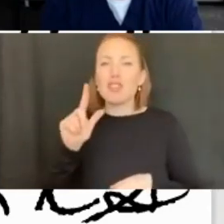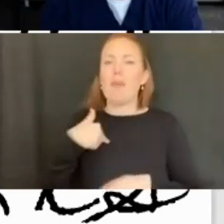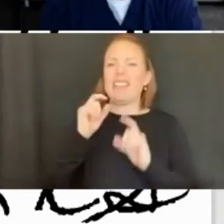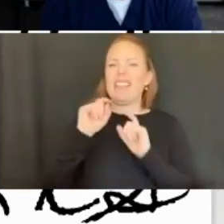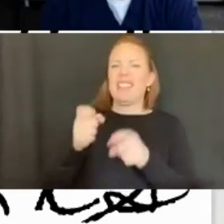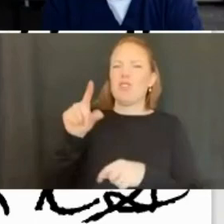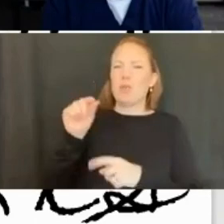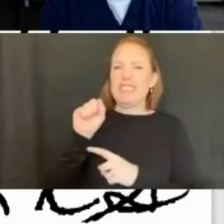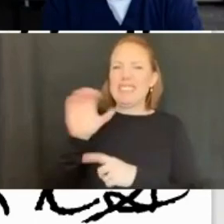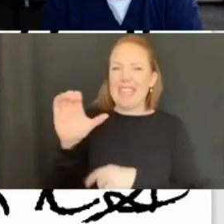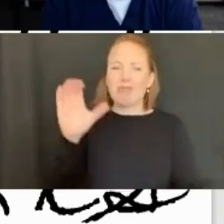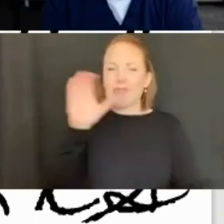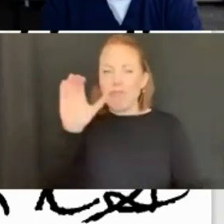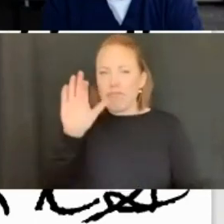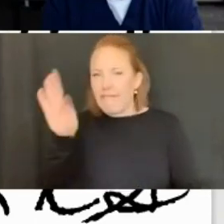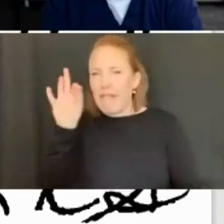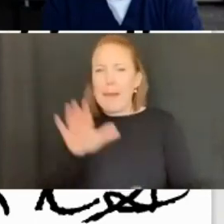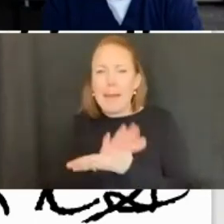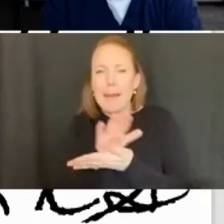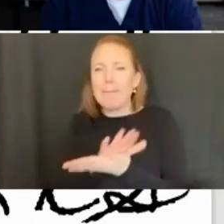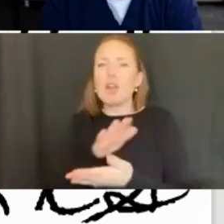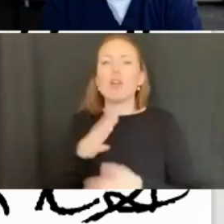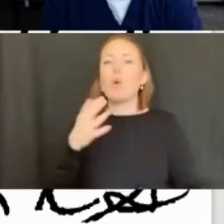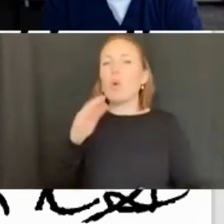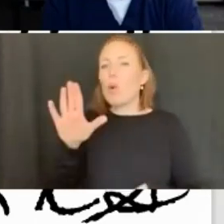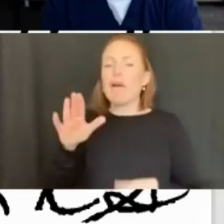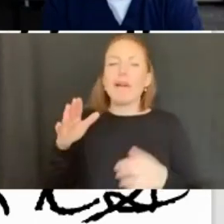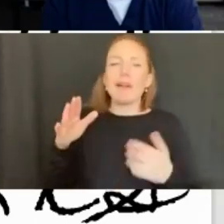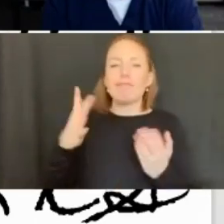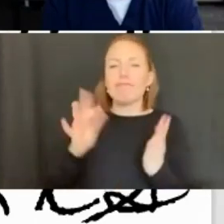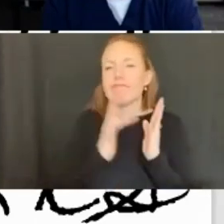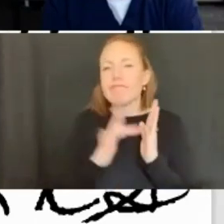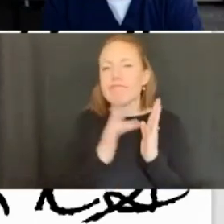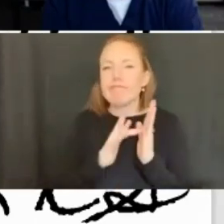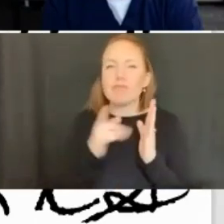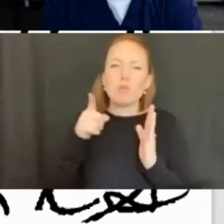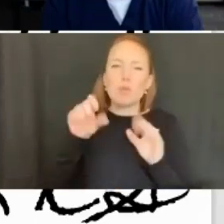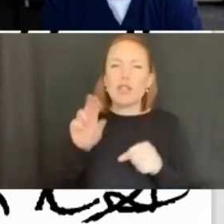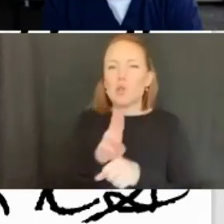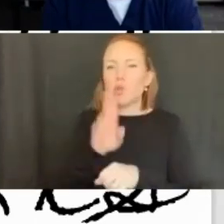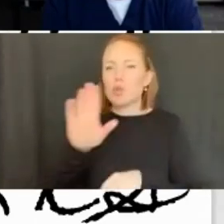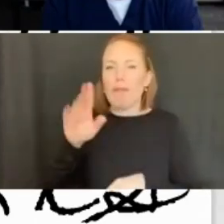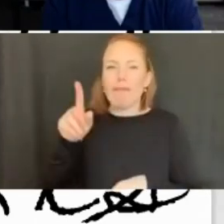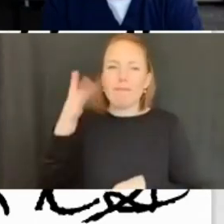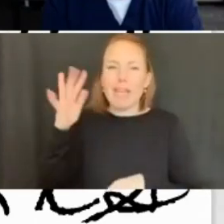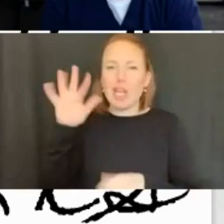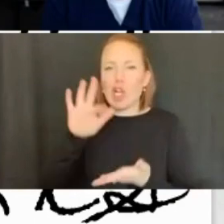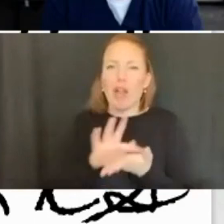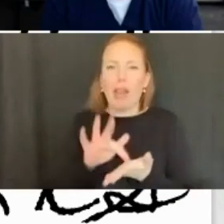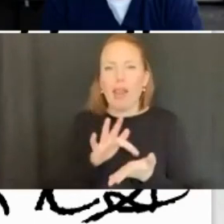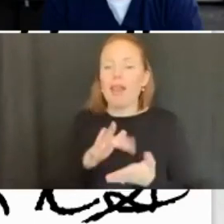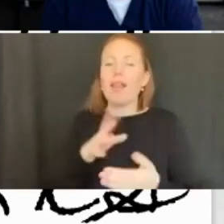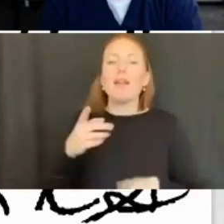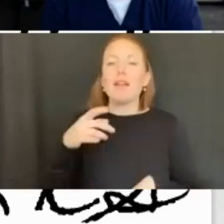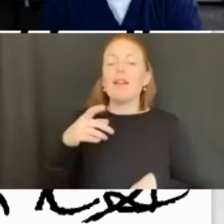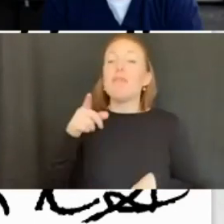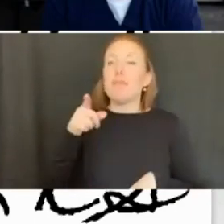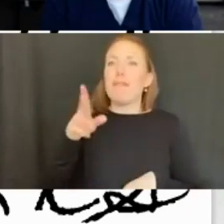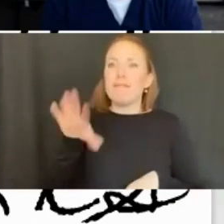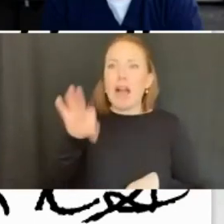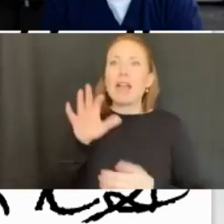that. I want you to find something to write on, or if you have a tablet, you can use your finger or a pen or one of those digital pens. But I want you to find something to write